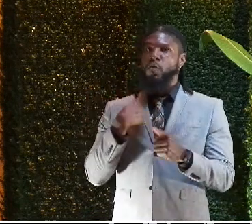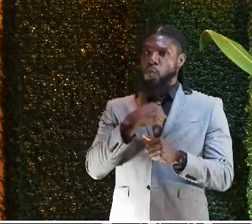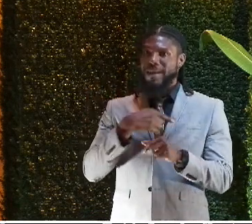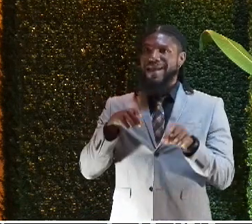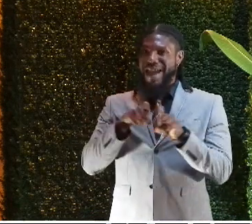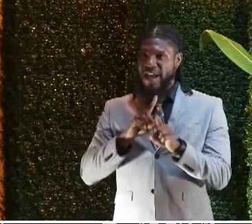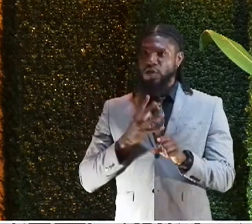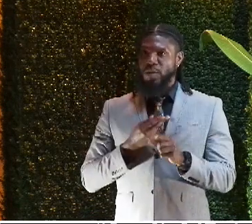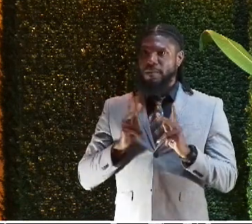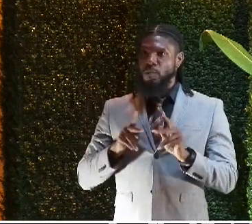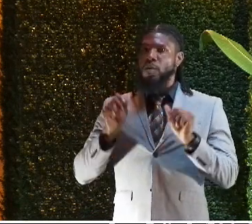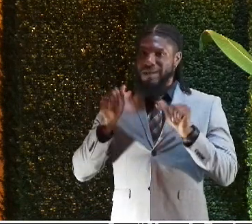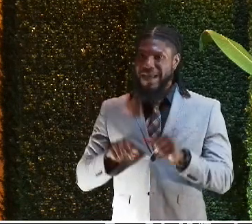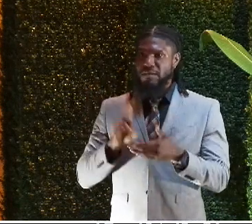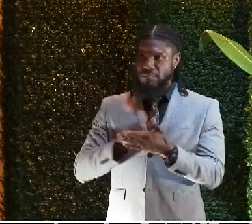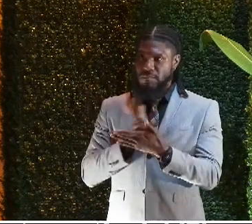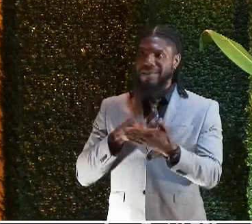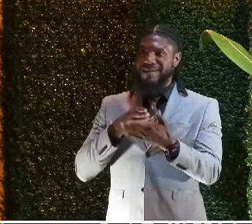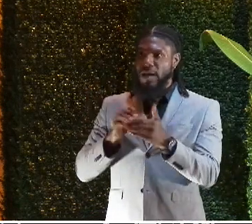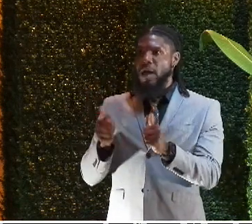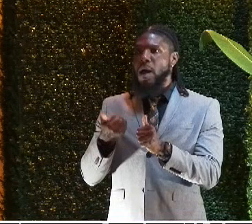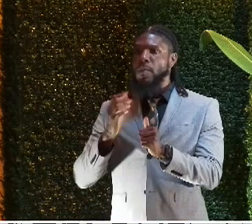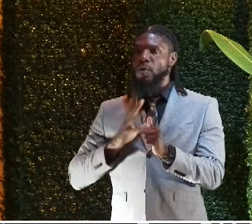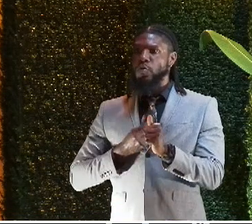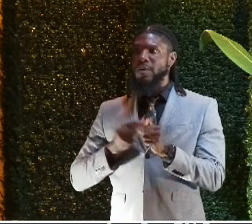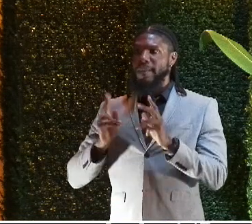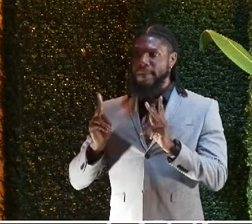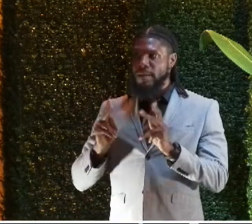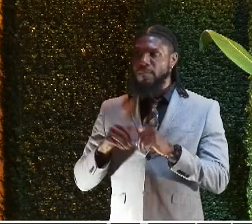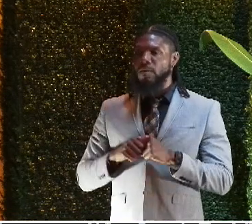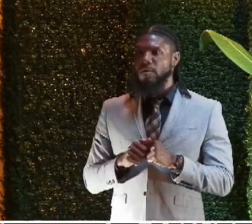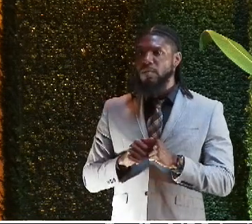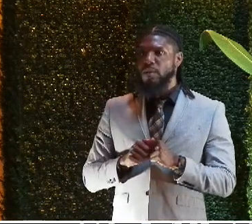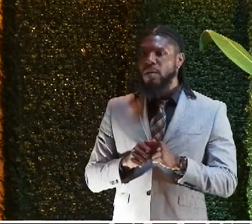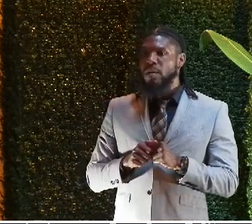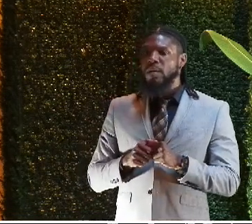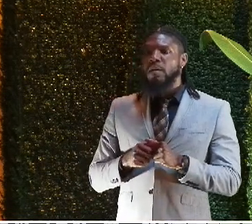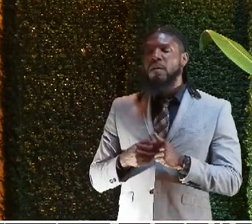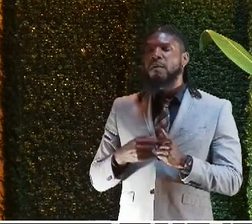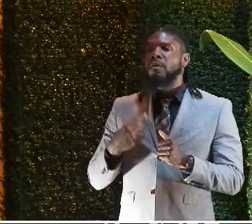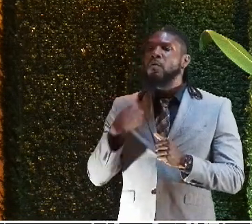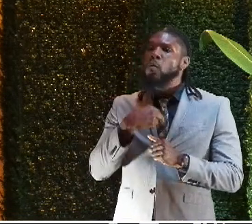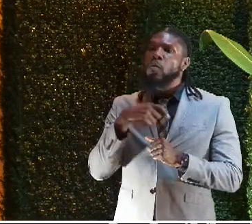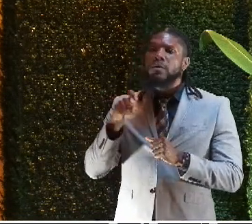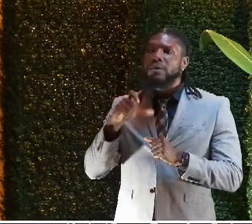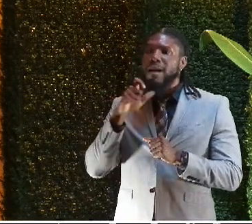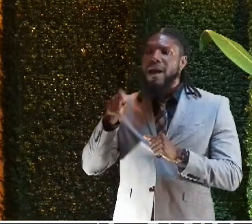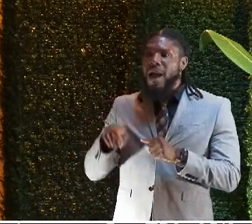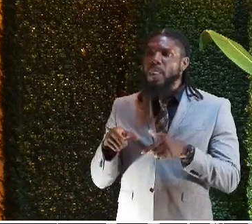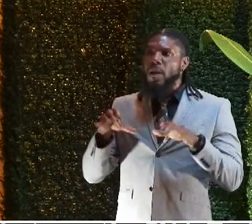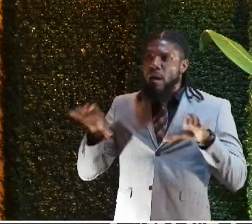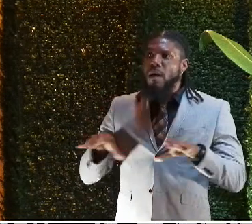transphobic. That we should not have to perform femininity for nobody.